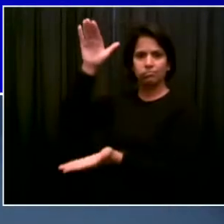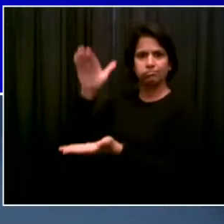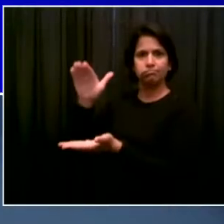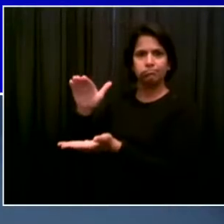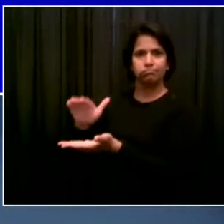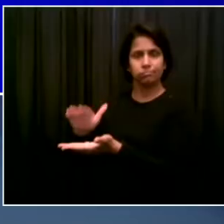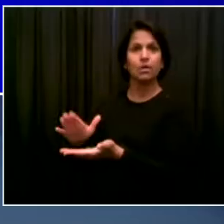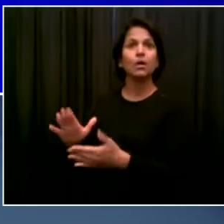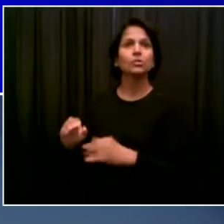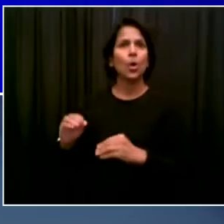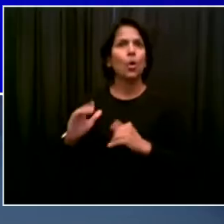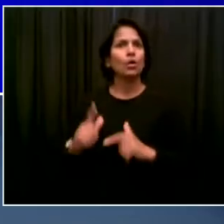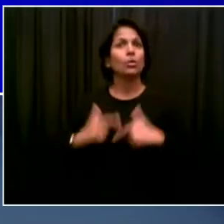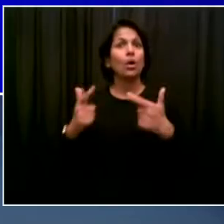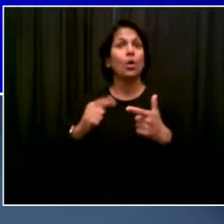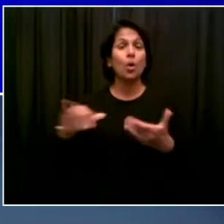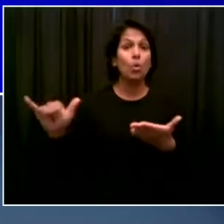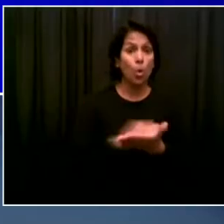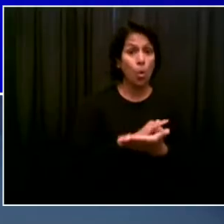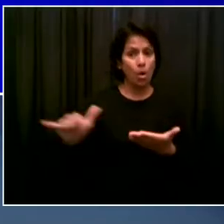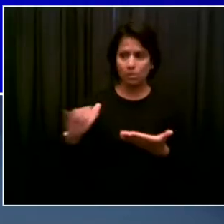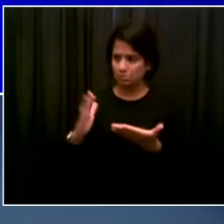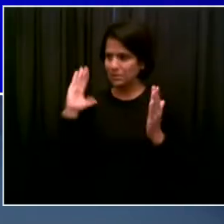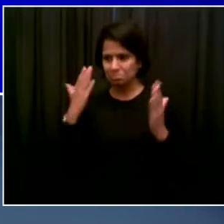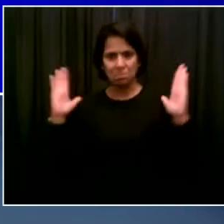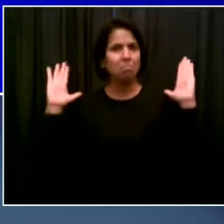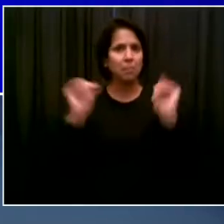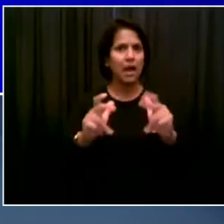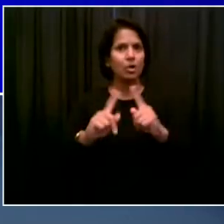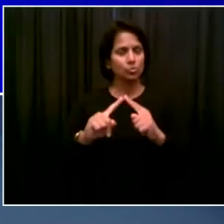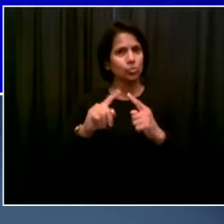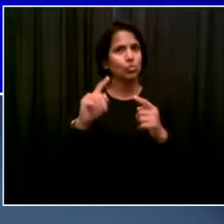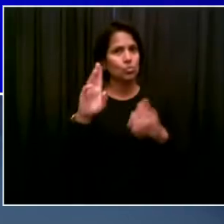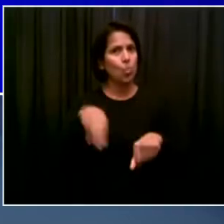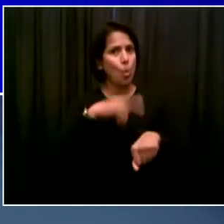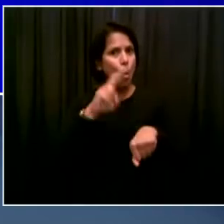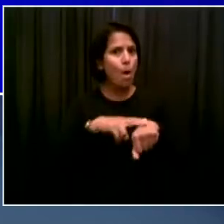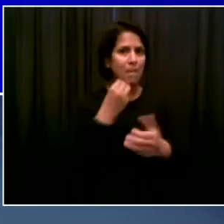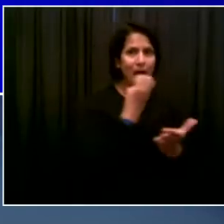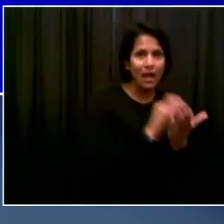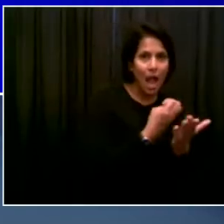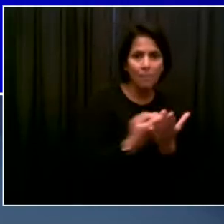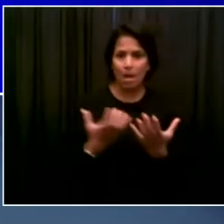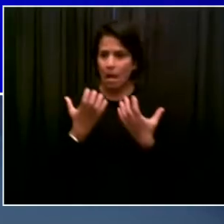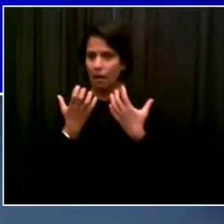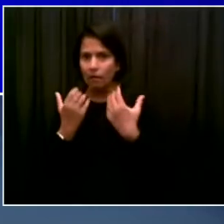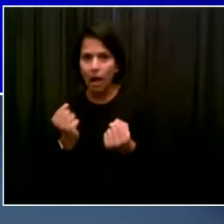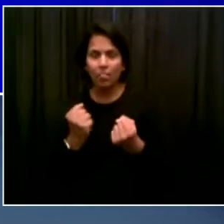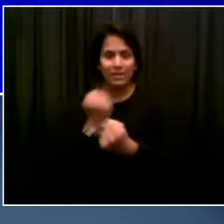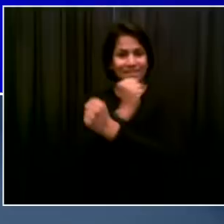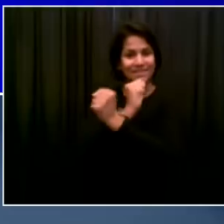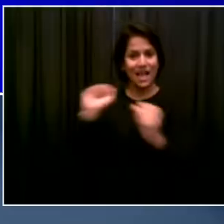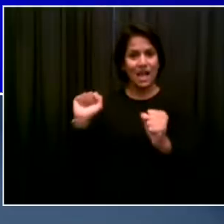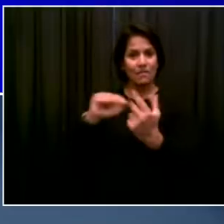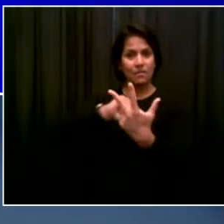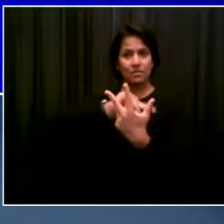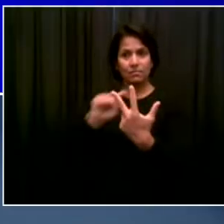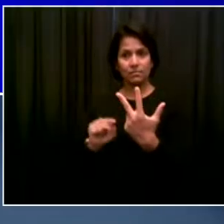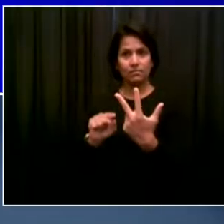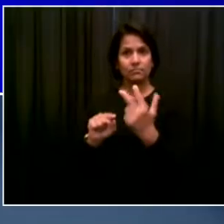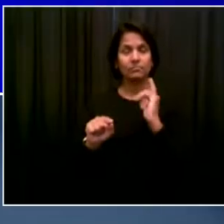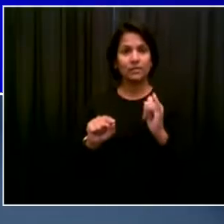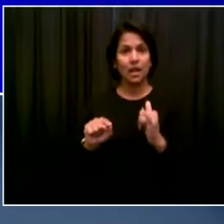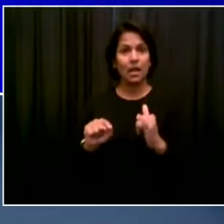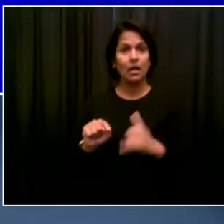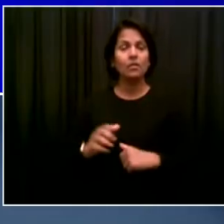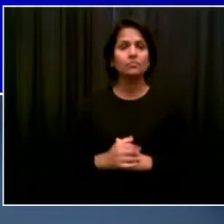to keep this city safe, keep this city healthy. And vaccination is the way. We've proven it time and time